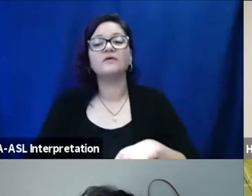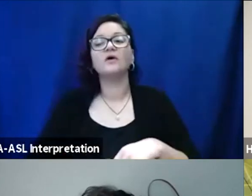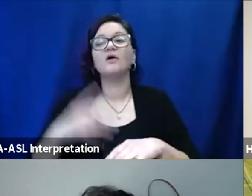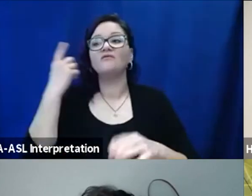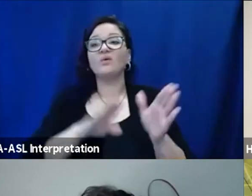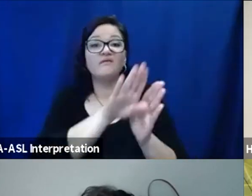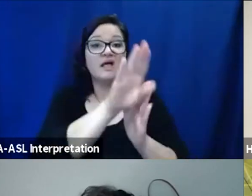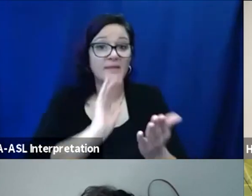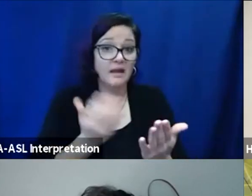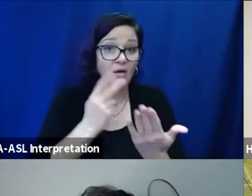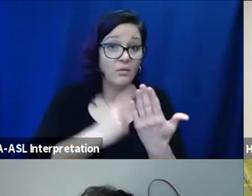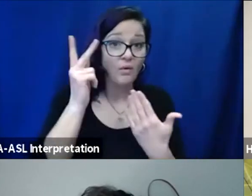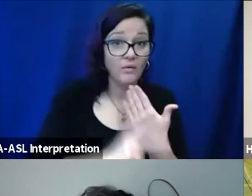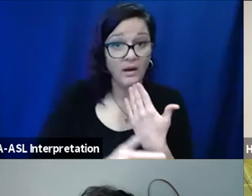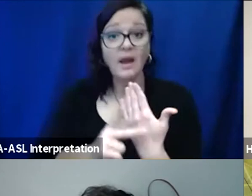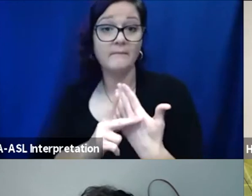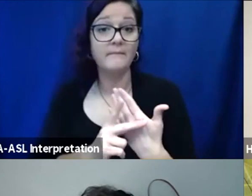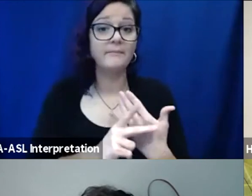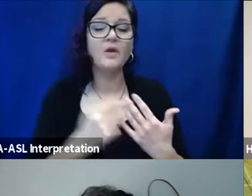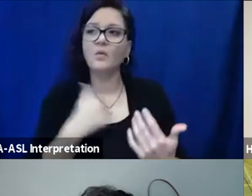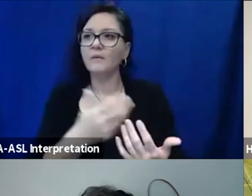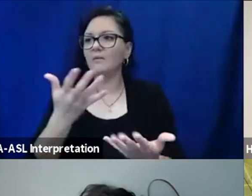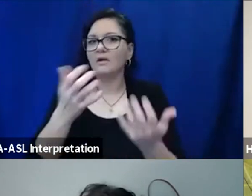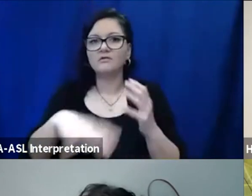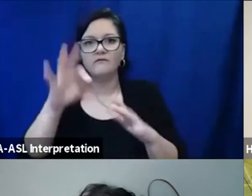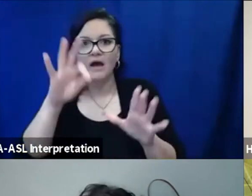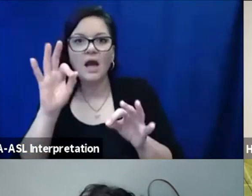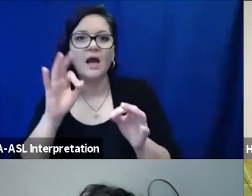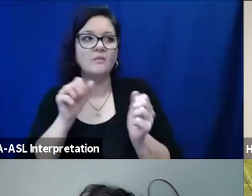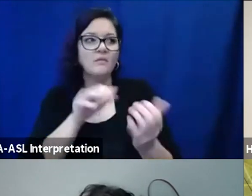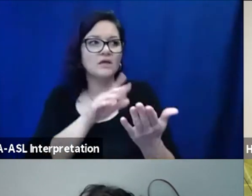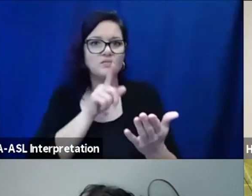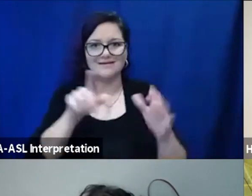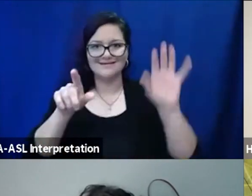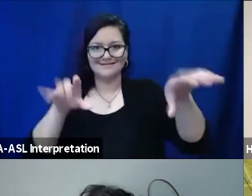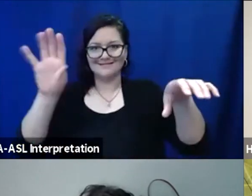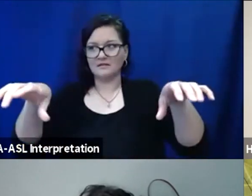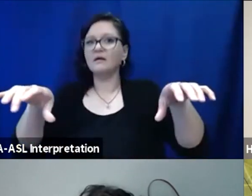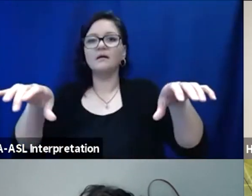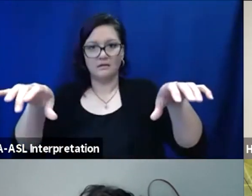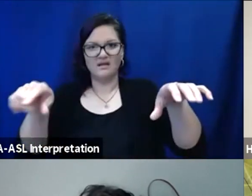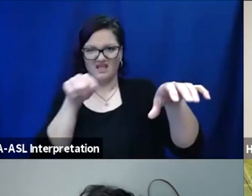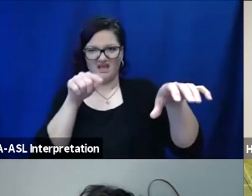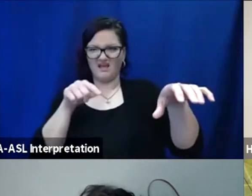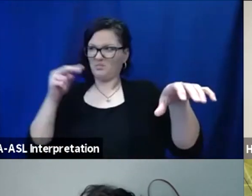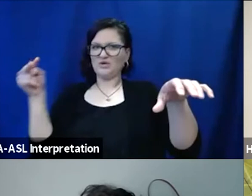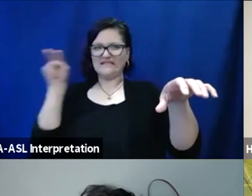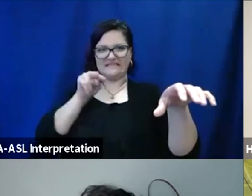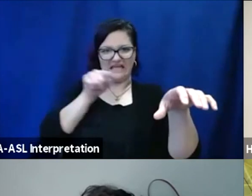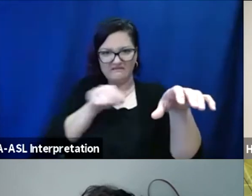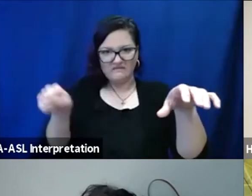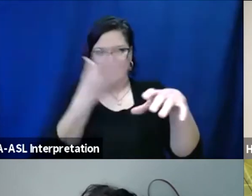development of our program, was to find out ways that we could bridge that perceived gap, that we could